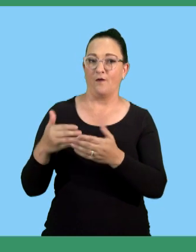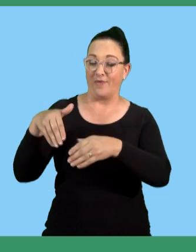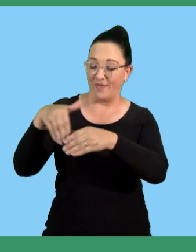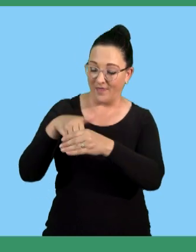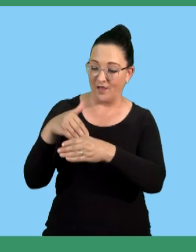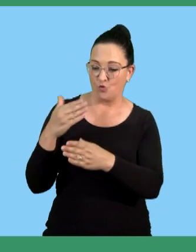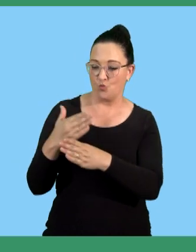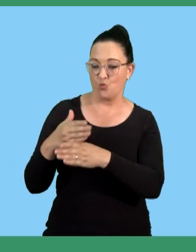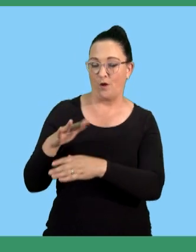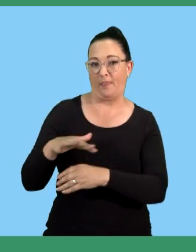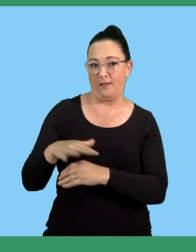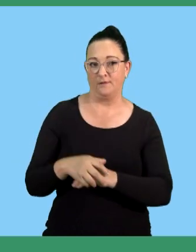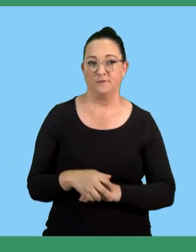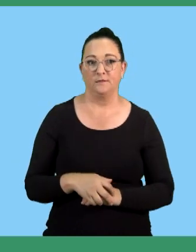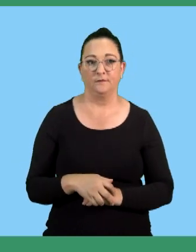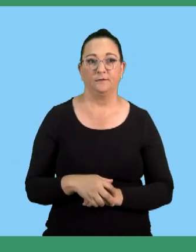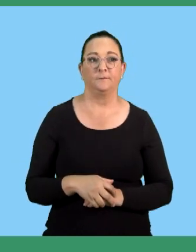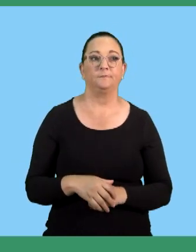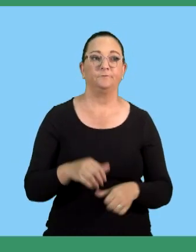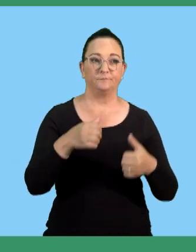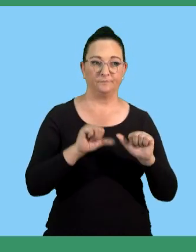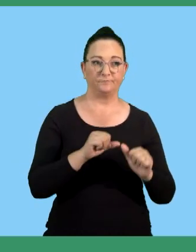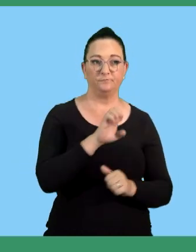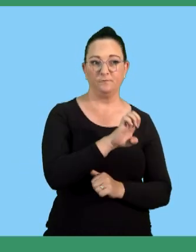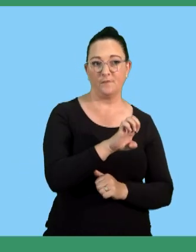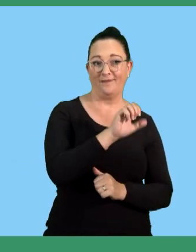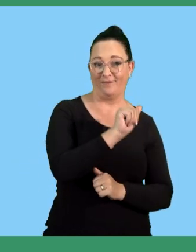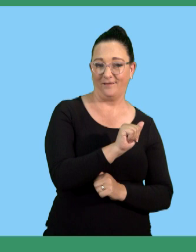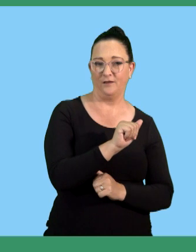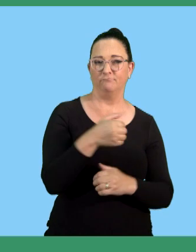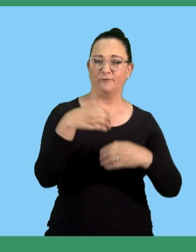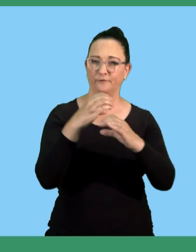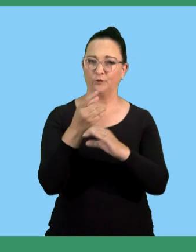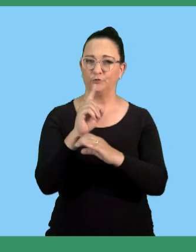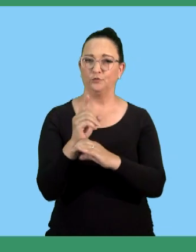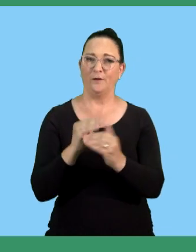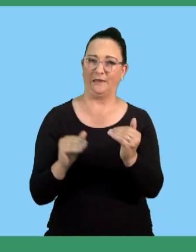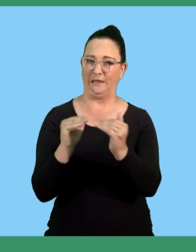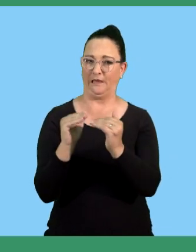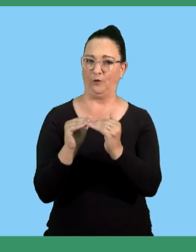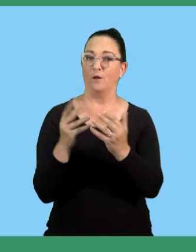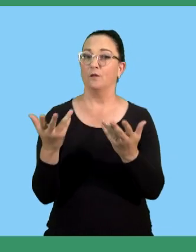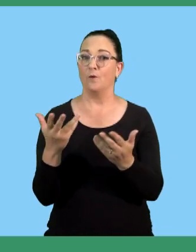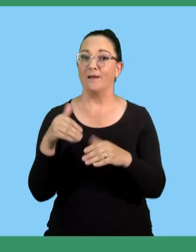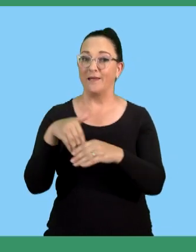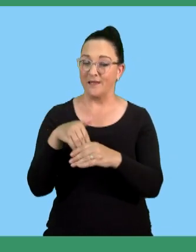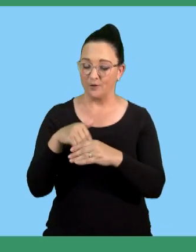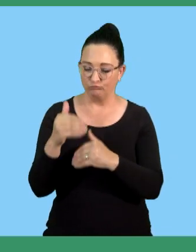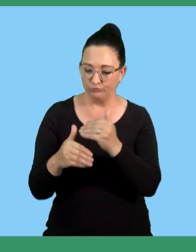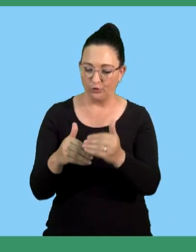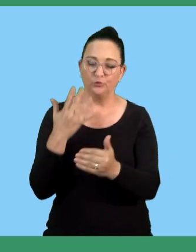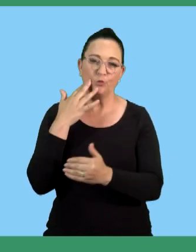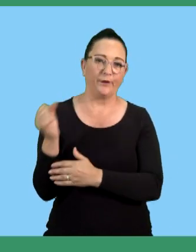talking about disagreements within the workplace. Then the Employment Equity Act focuses on ensuring equality